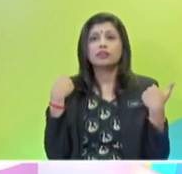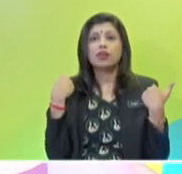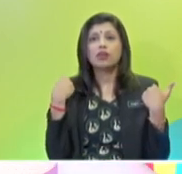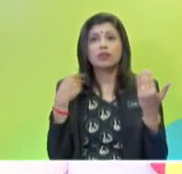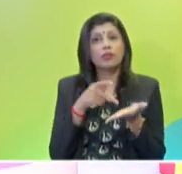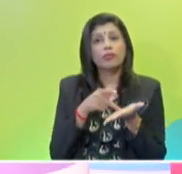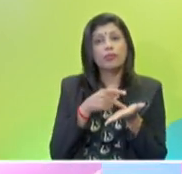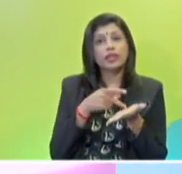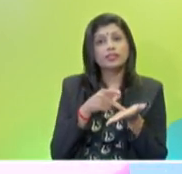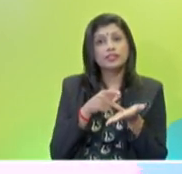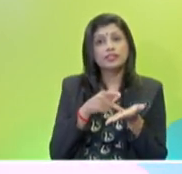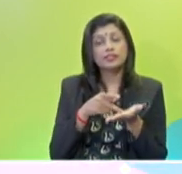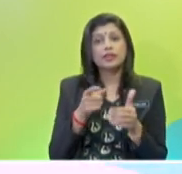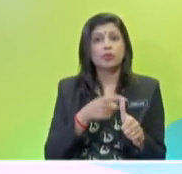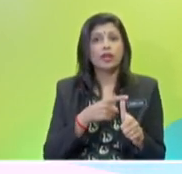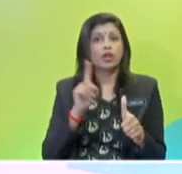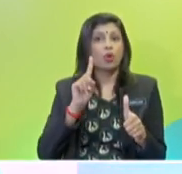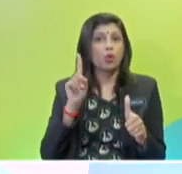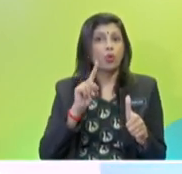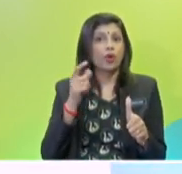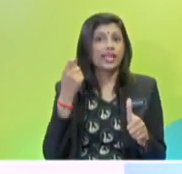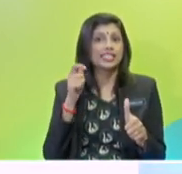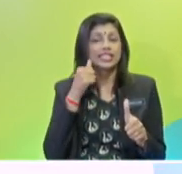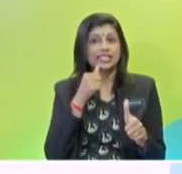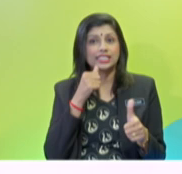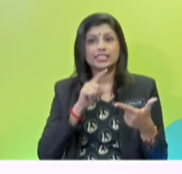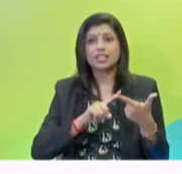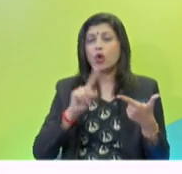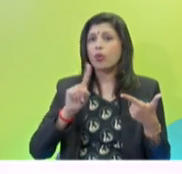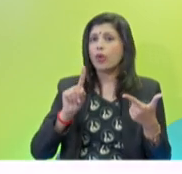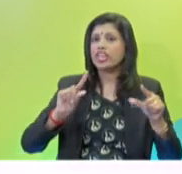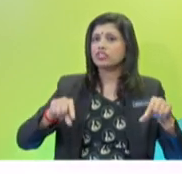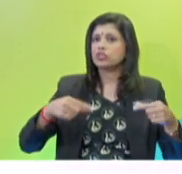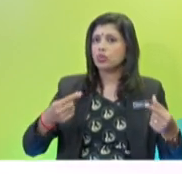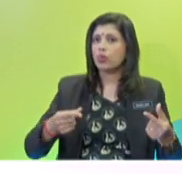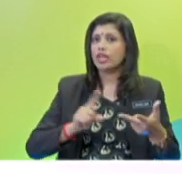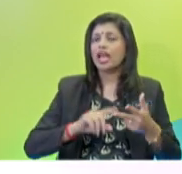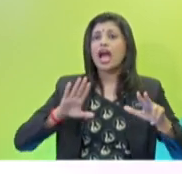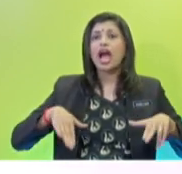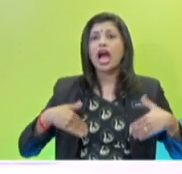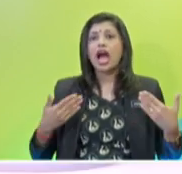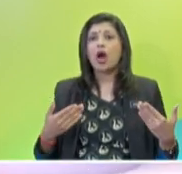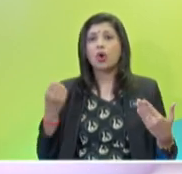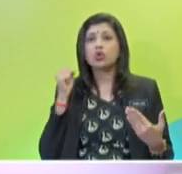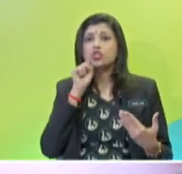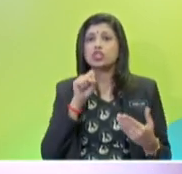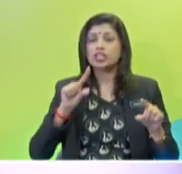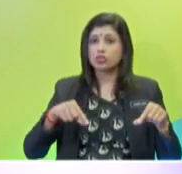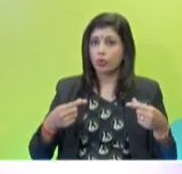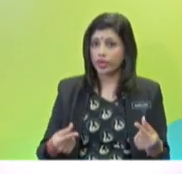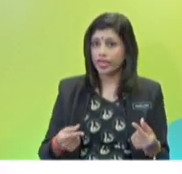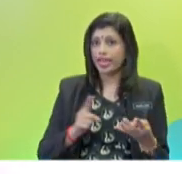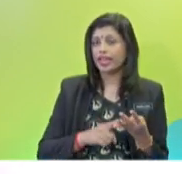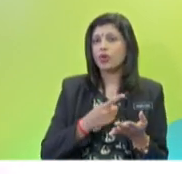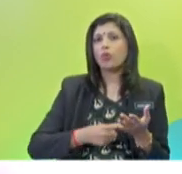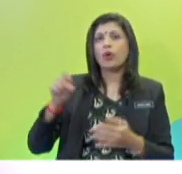then the question number one, where is the girl? Where is she going? How is she going there? And what questions do you think she's asking?